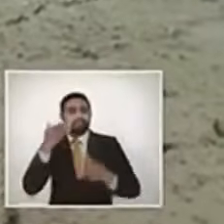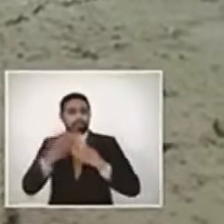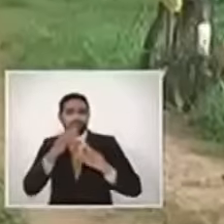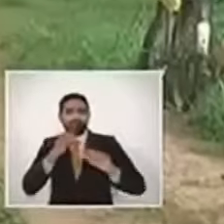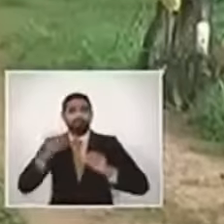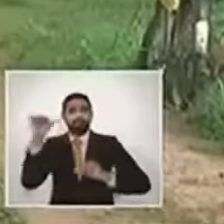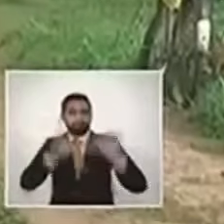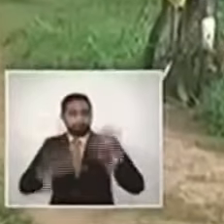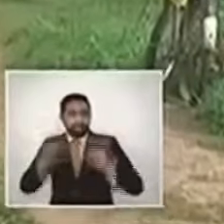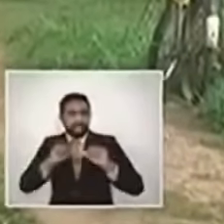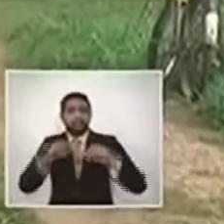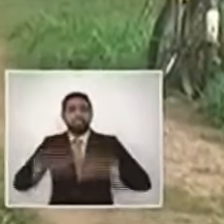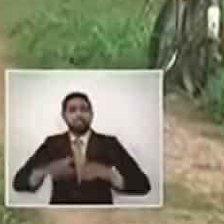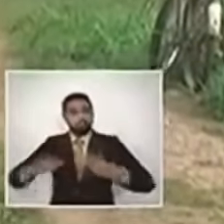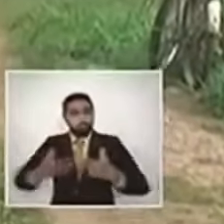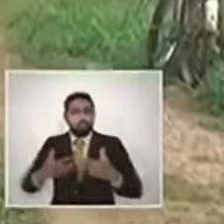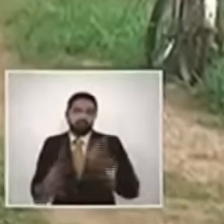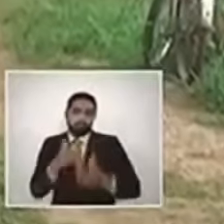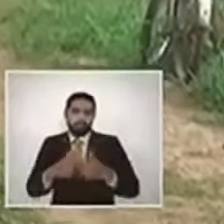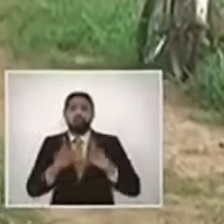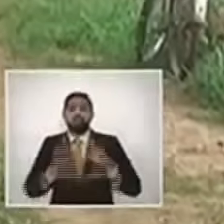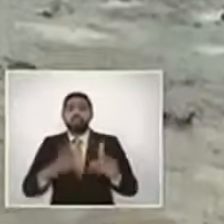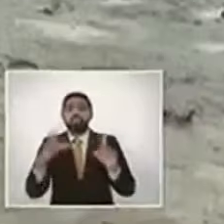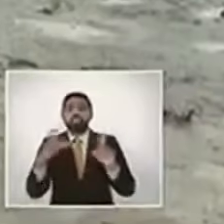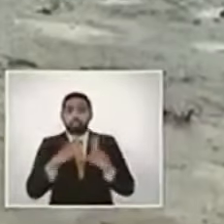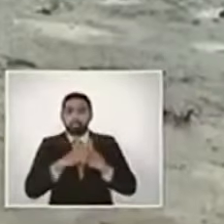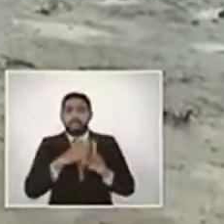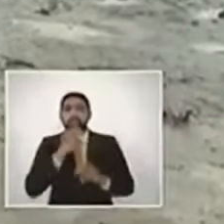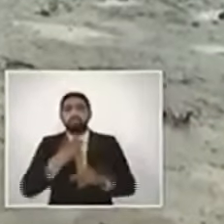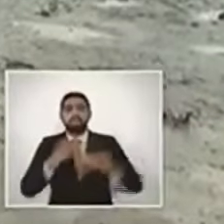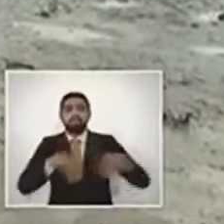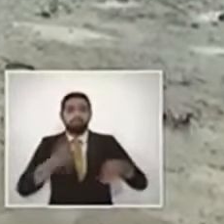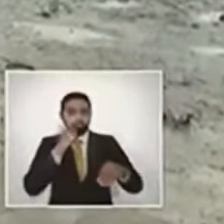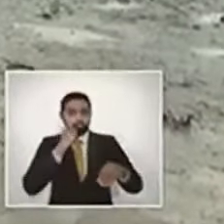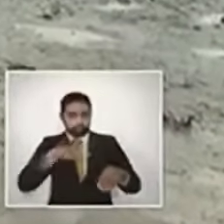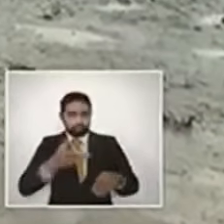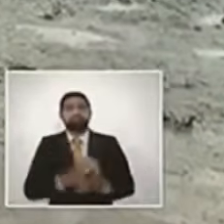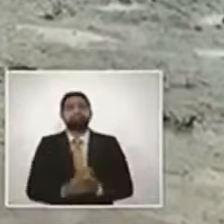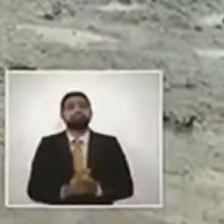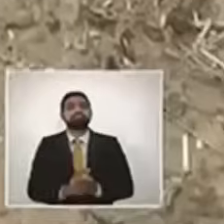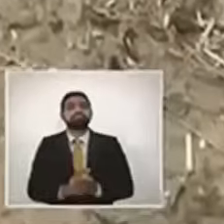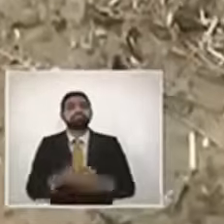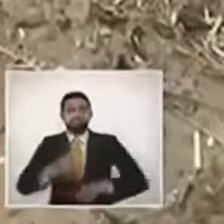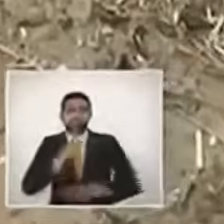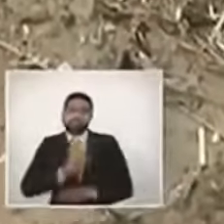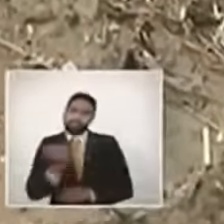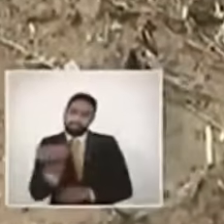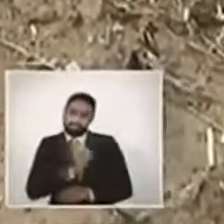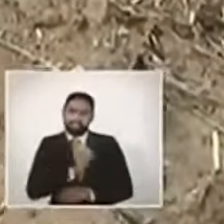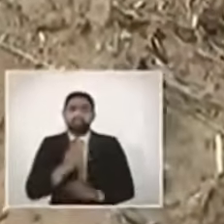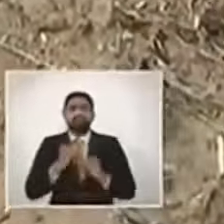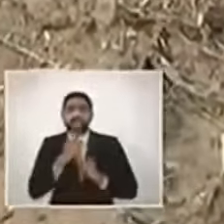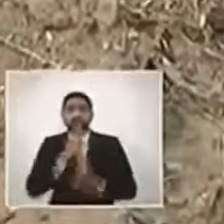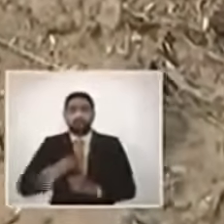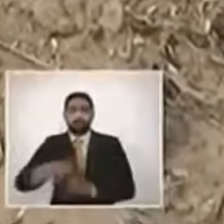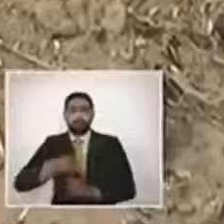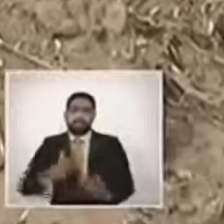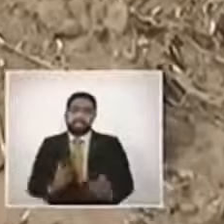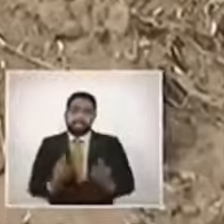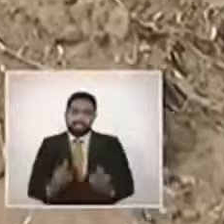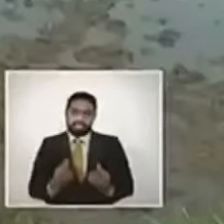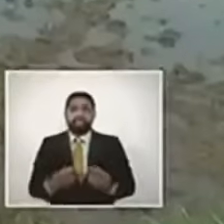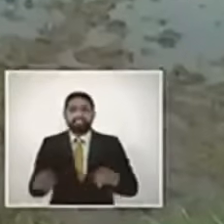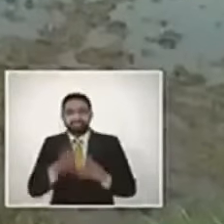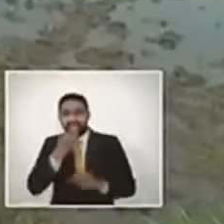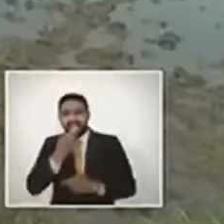Farmers in Dumana, who are part of the Rambakanoe settlement, have been severely affected due to the lack of fertilizer to begin their cultivations. Farmers who